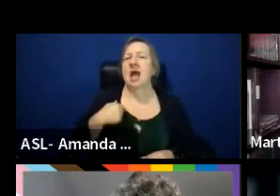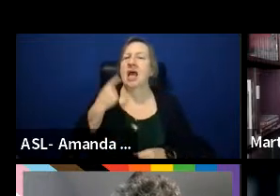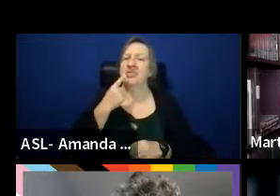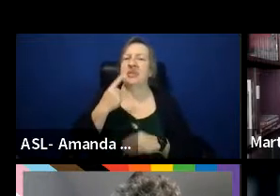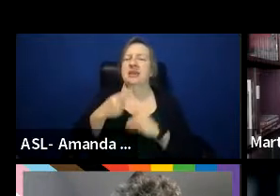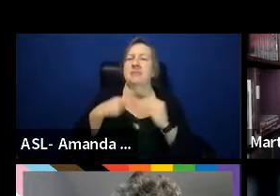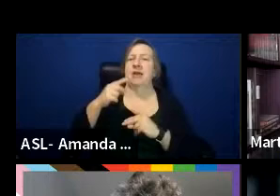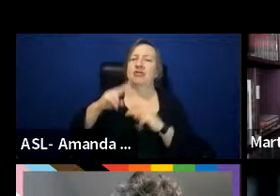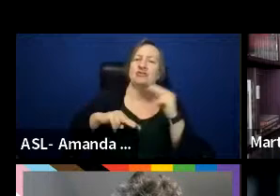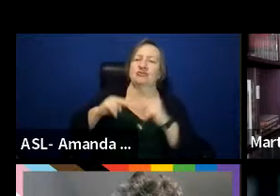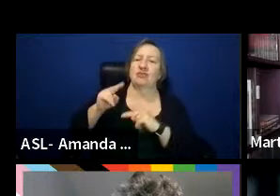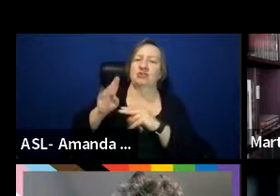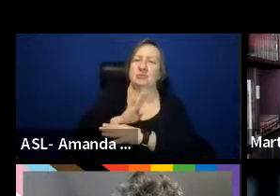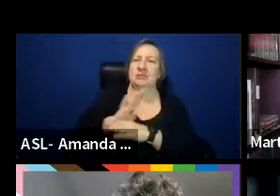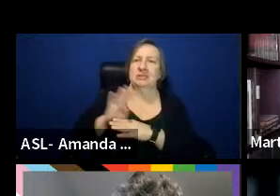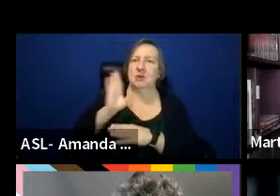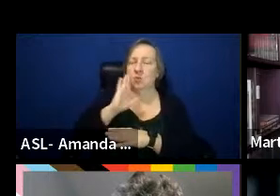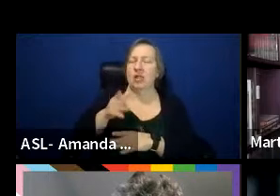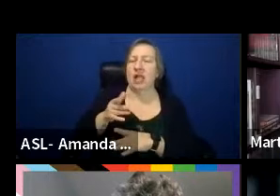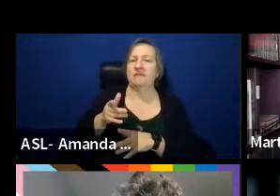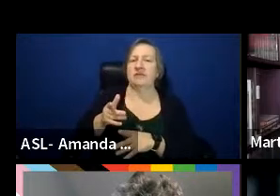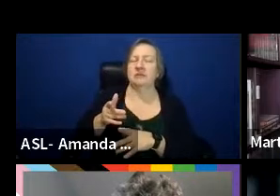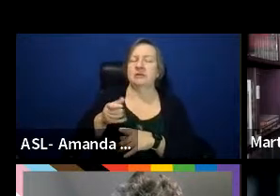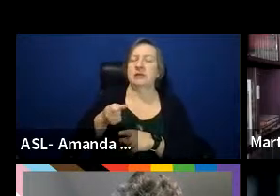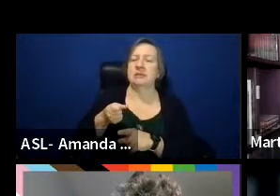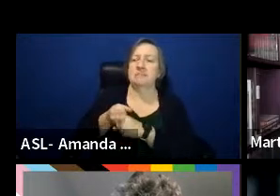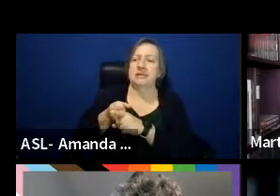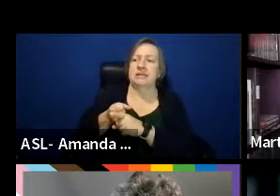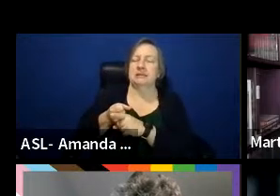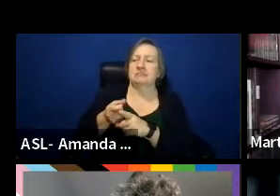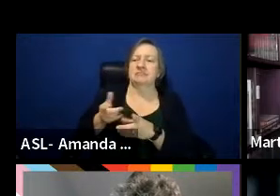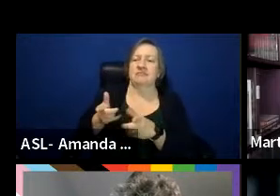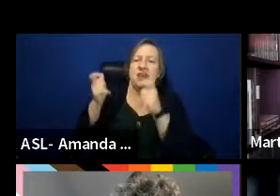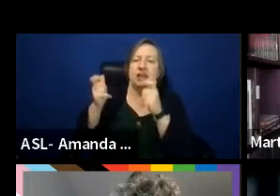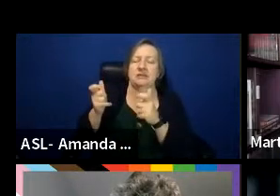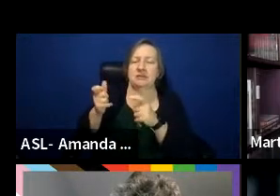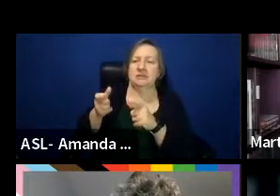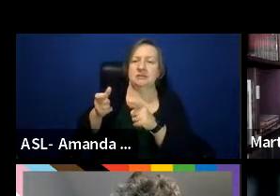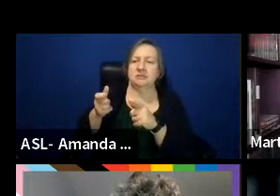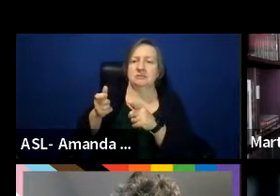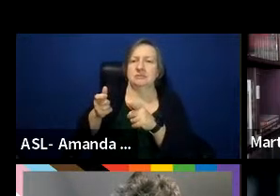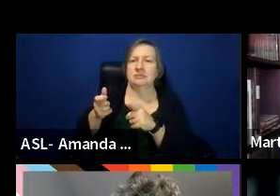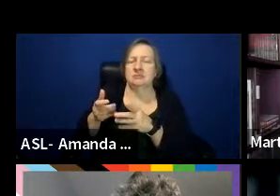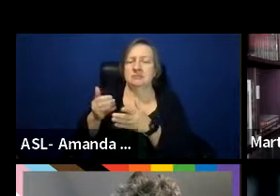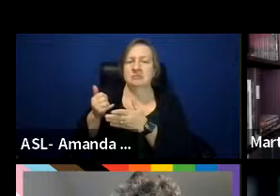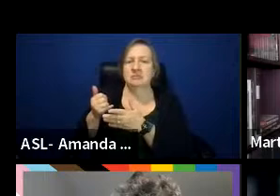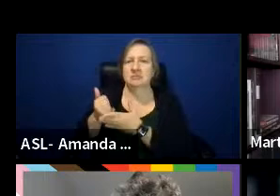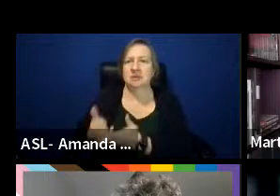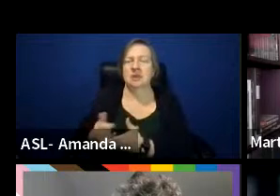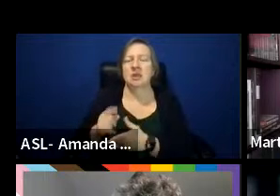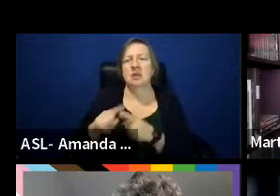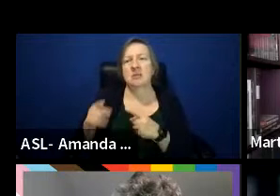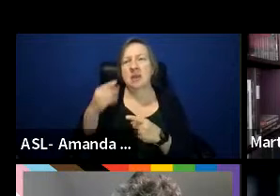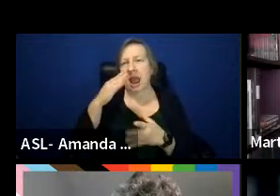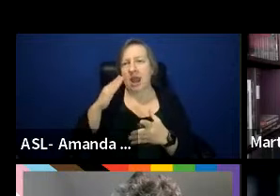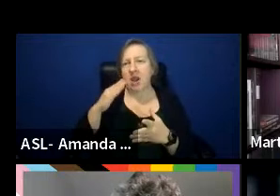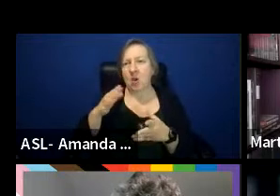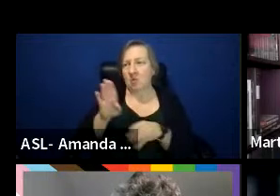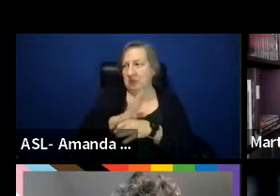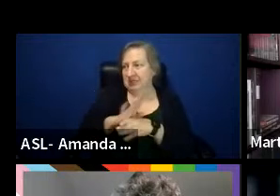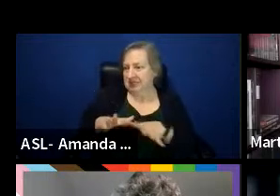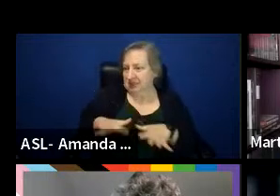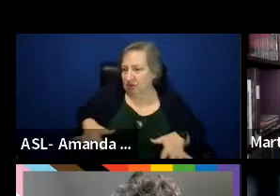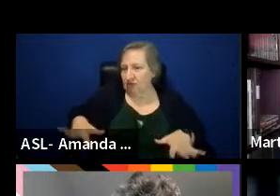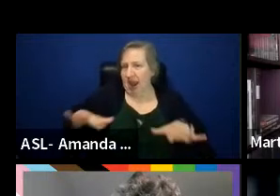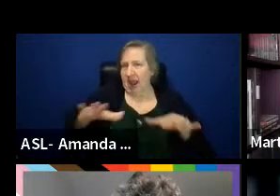construction businesses, which will have an immediate impact, but I don't know the makeup of the businesses near where all this is going to take place. But I know